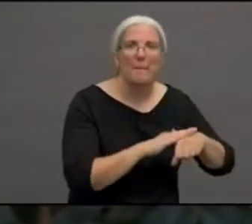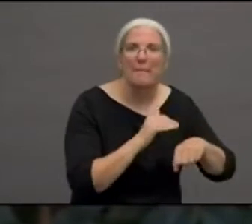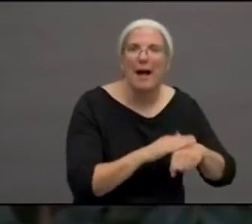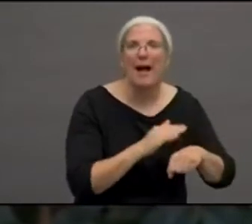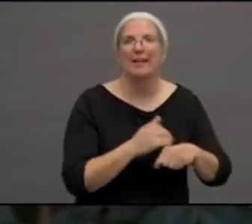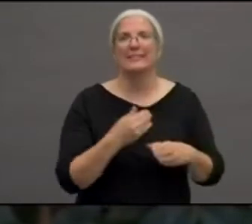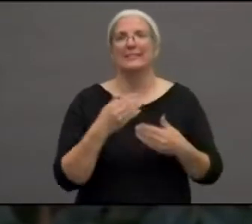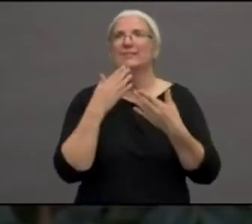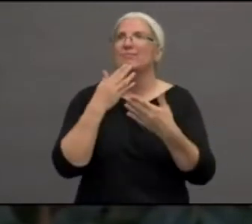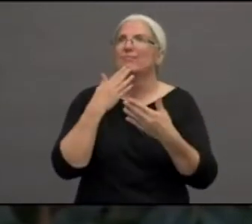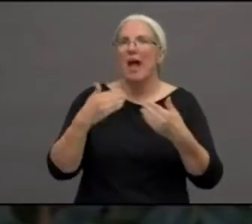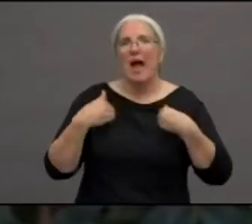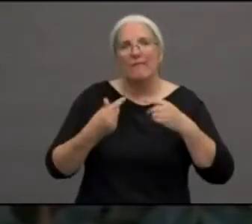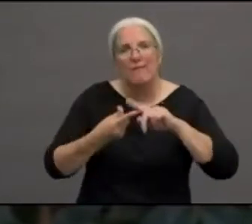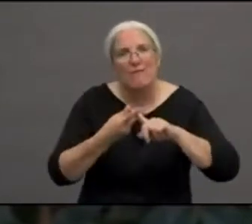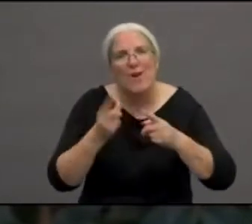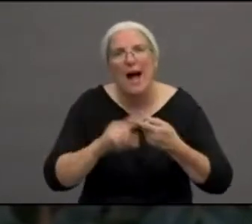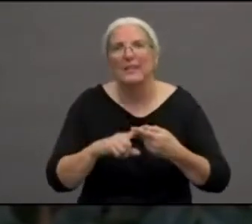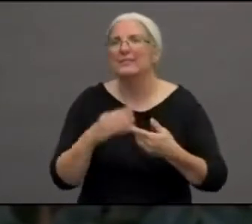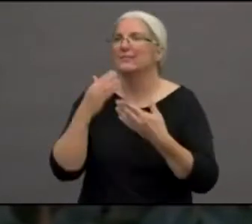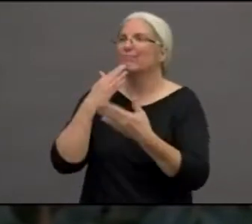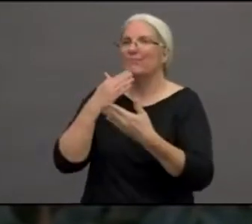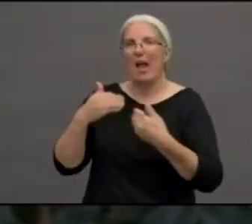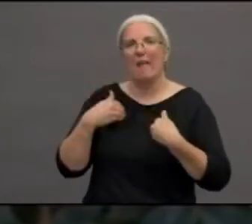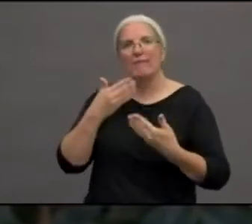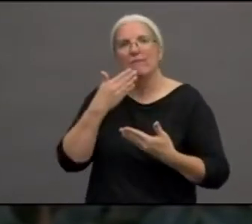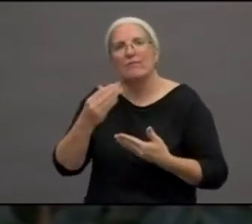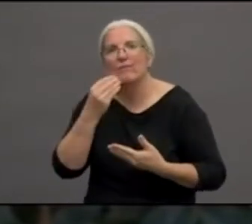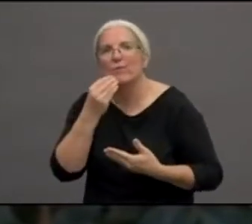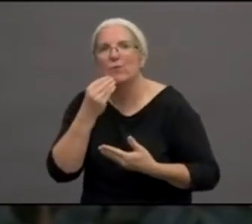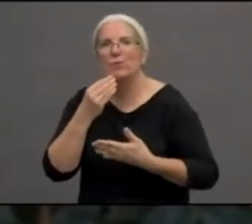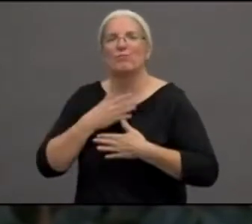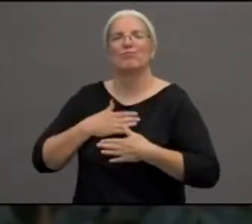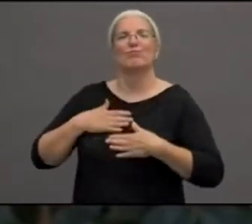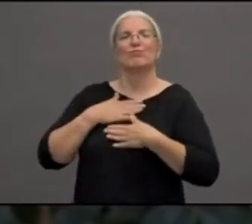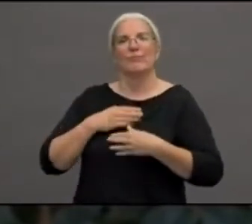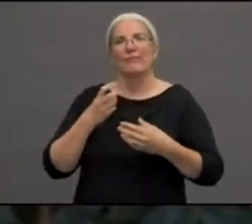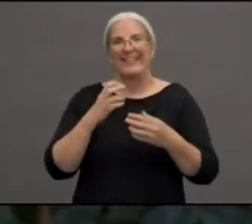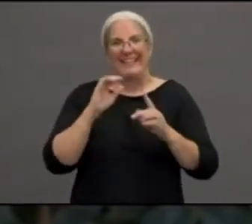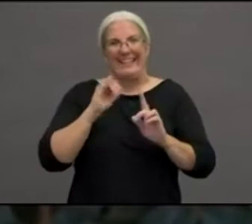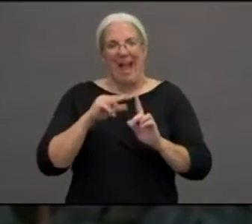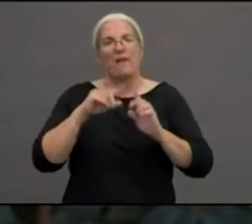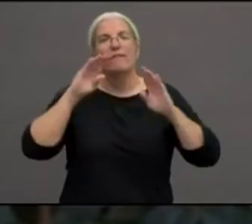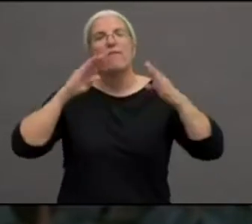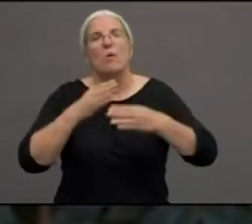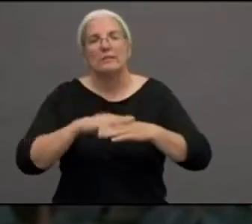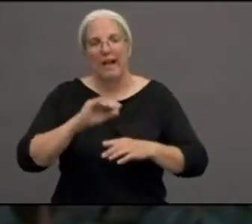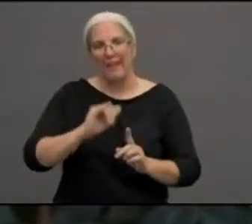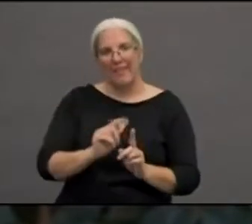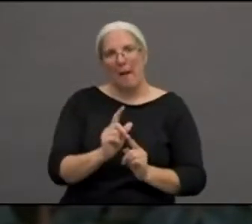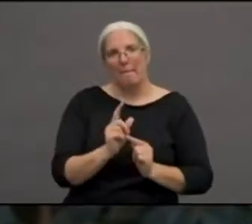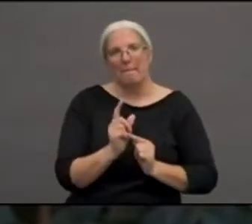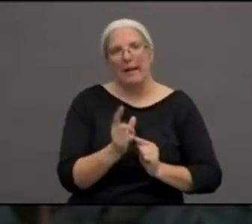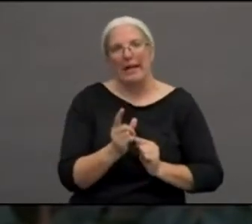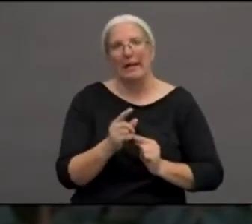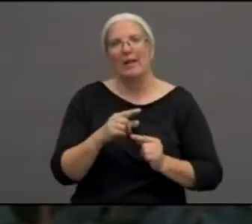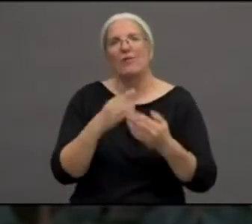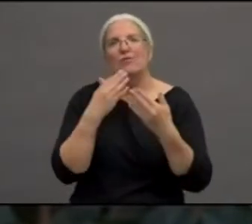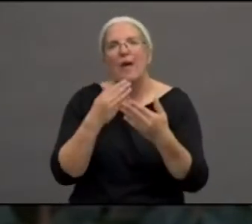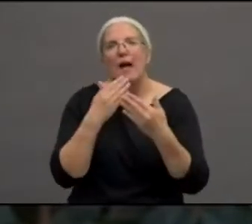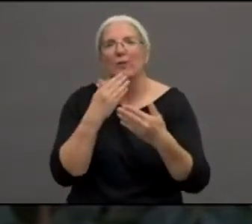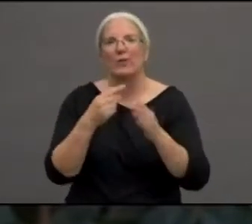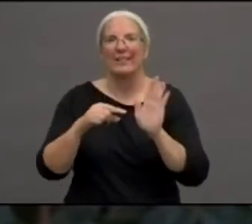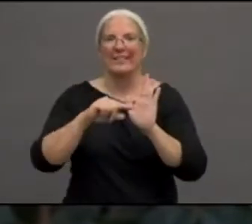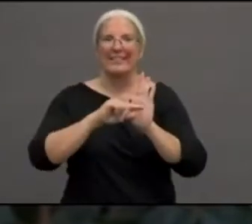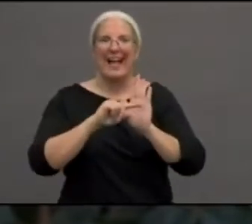friends. That brings joy to ourselves. Focusing on the present moment. Negative takes a toll